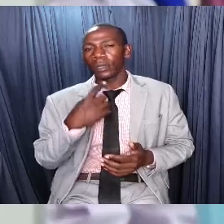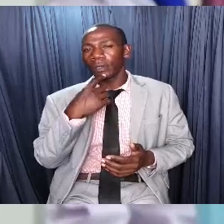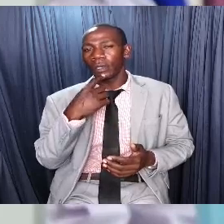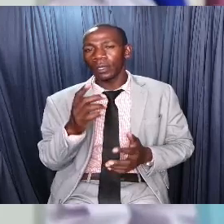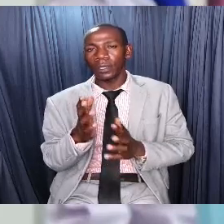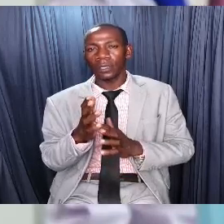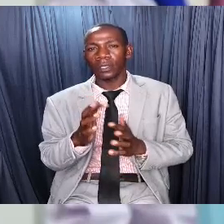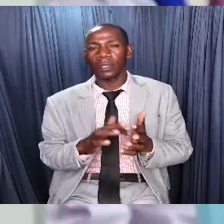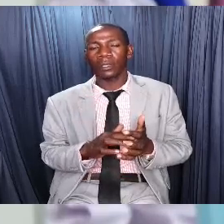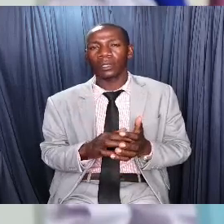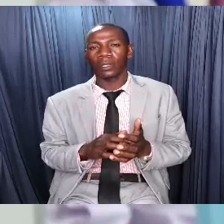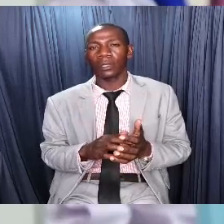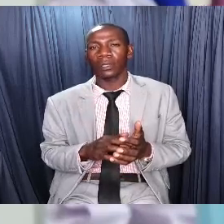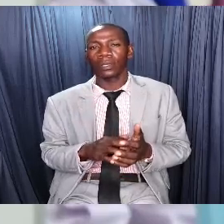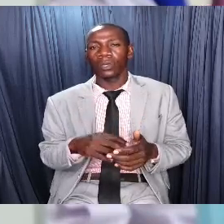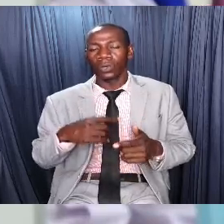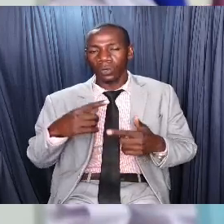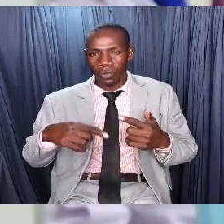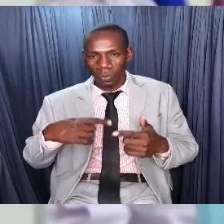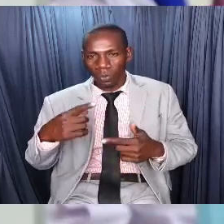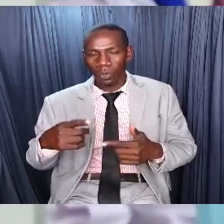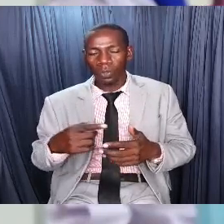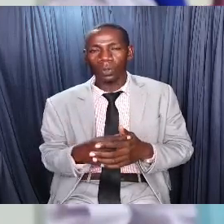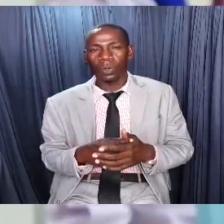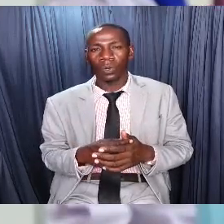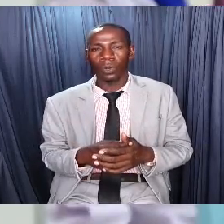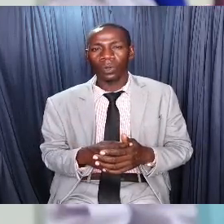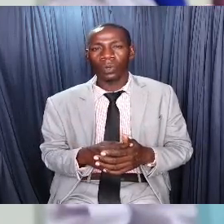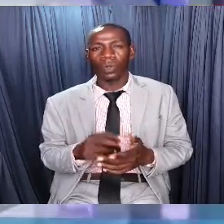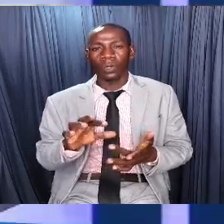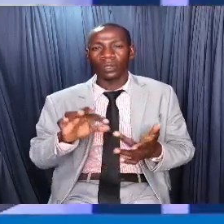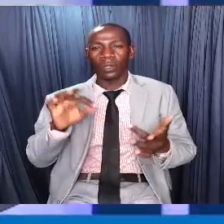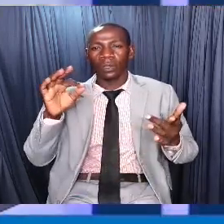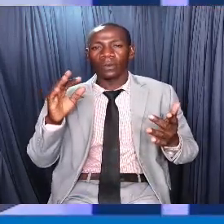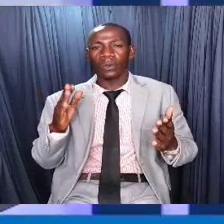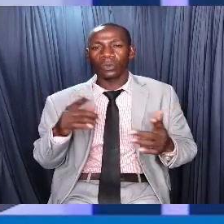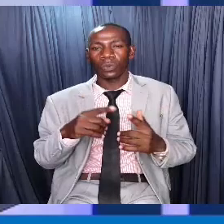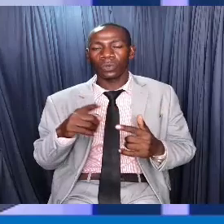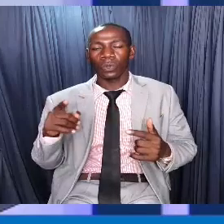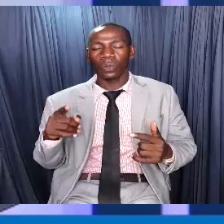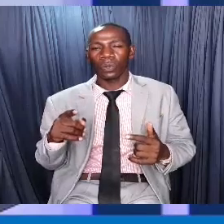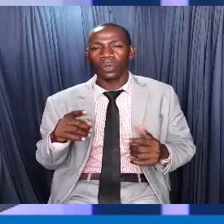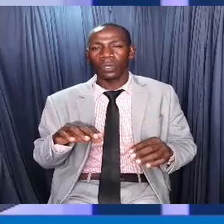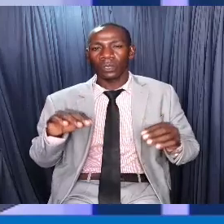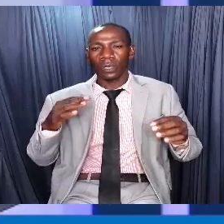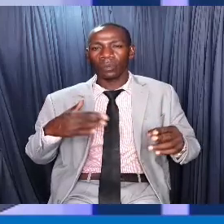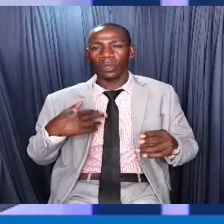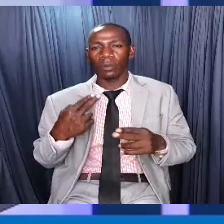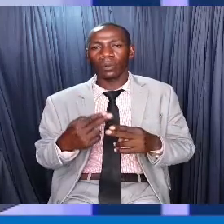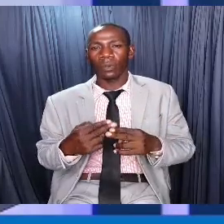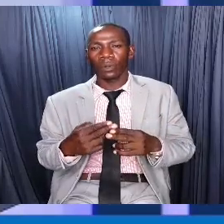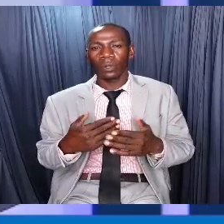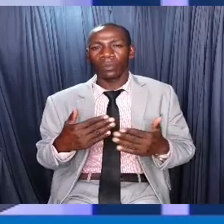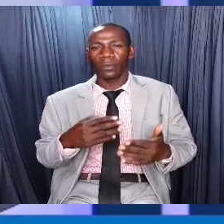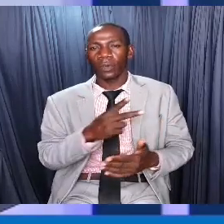Yesu. Till they told Jesus. Akaambiwa enenda. He was told you go. Hicho ni chombo kiteule kwangu. That is an elect vessel unto me. Alichukua jina langu. Let him take my name.